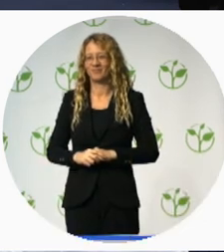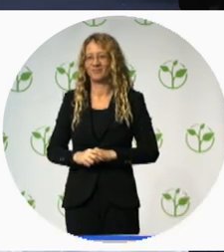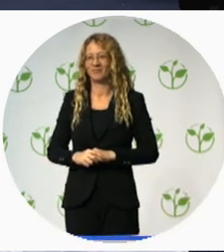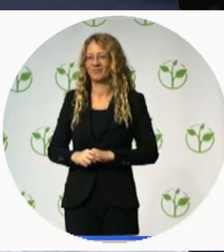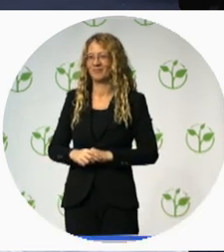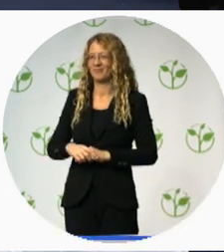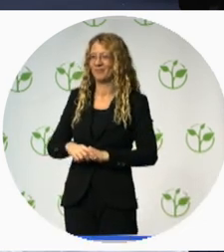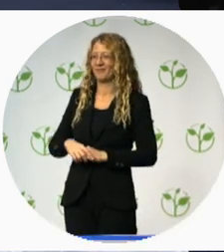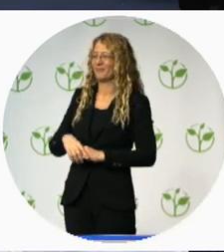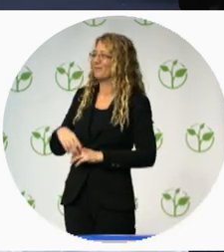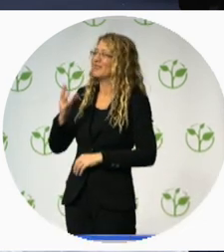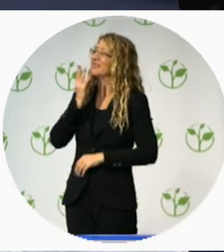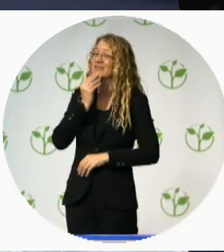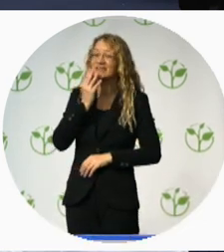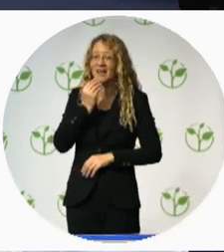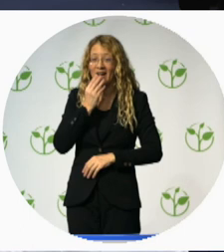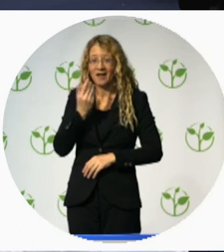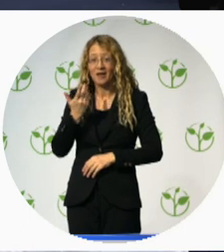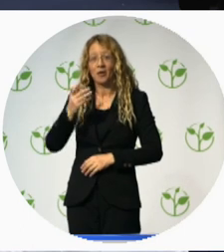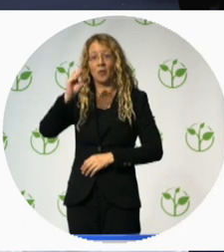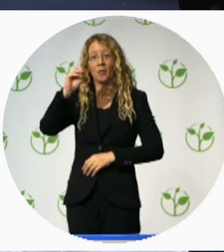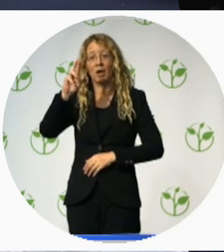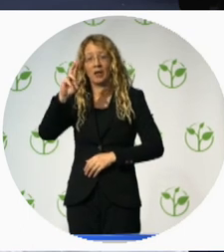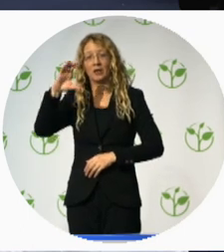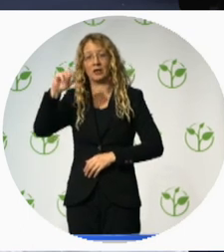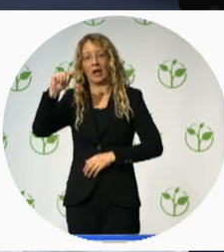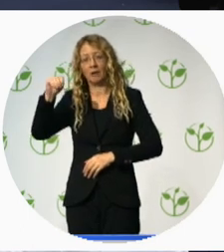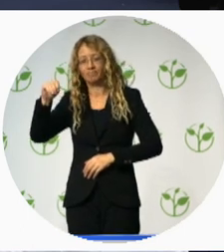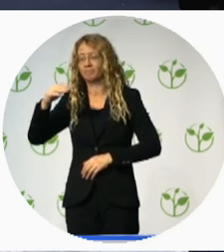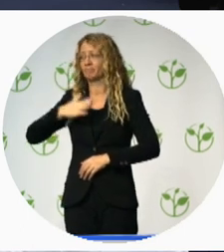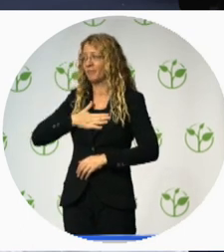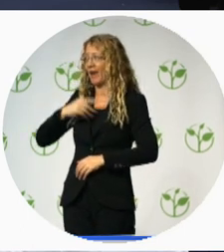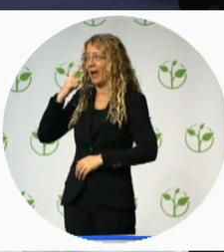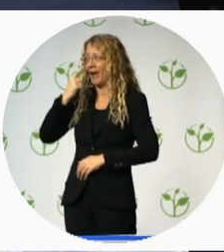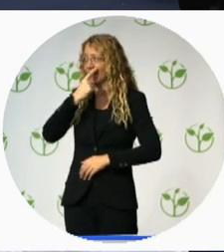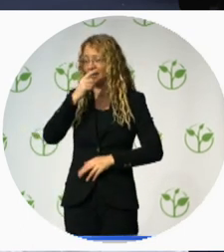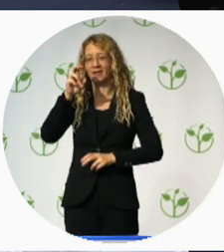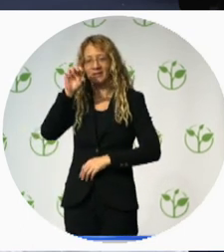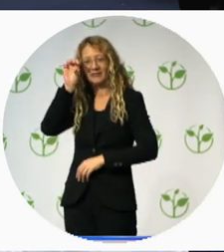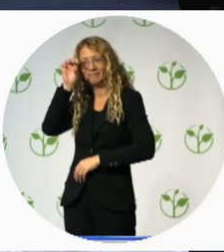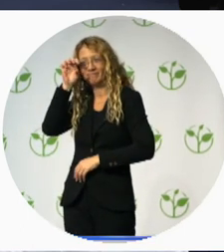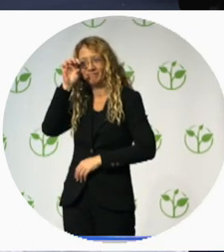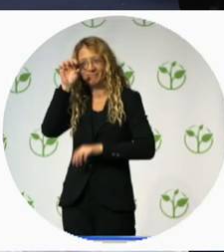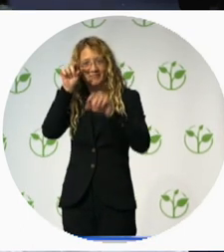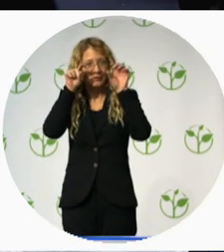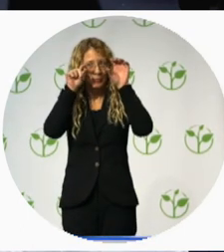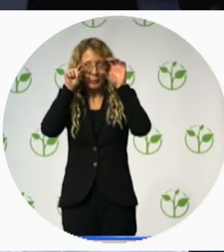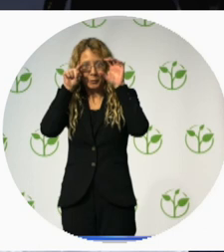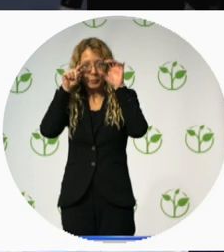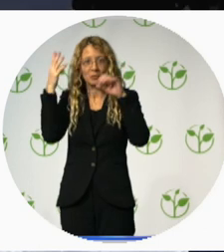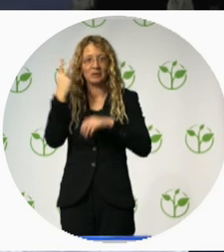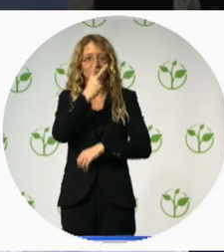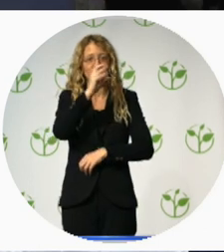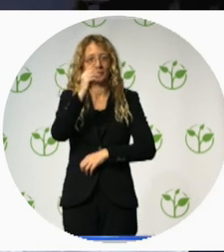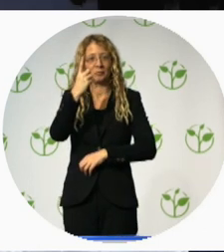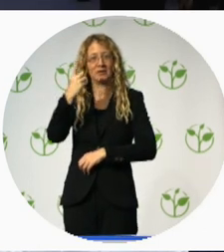Congratulations to Orcam from Israel. Orcam, a startup company, was founded in 2010 in Jerusalem, Israel, with the